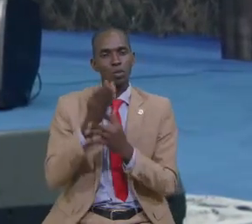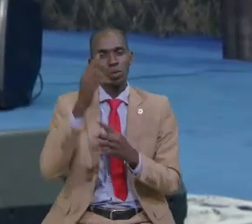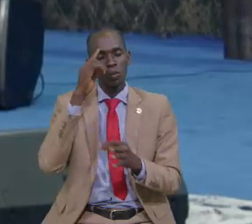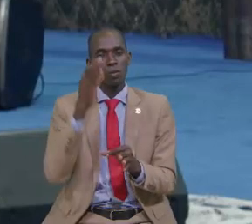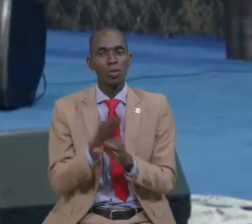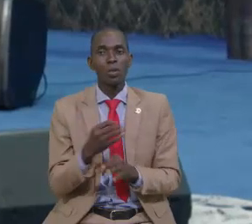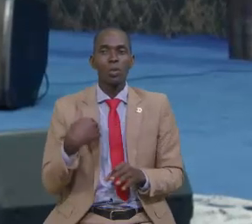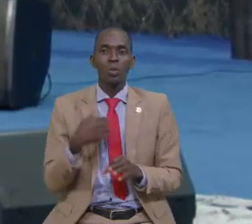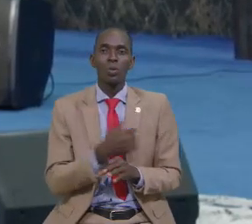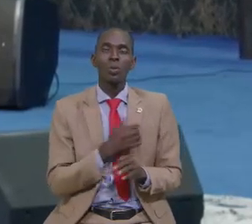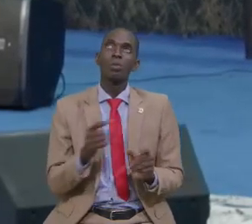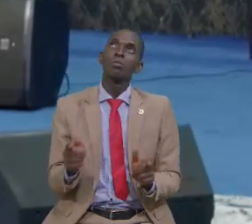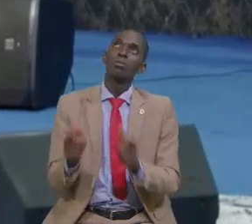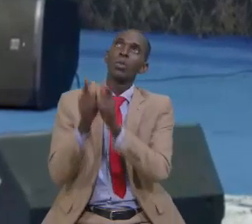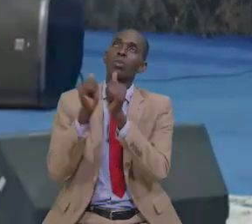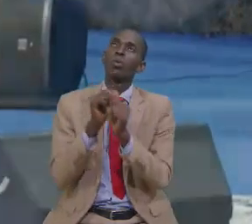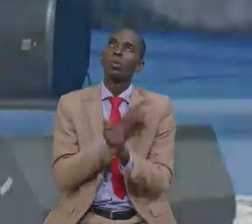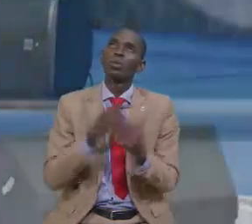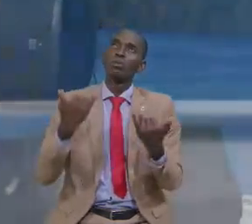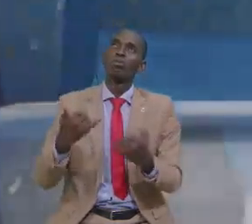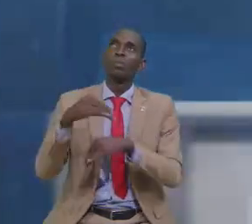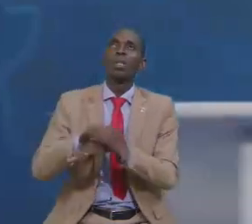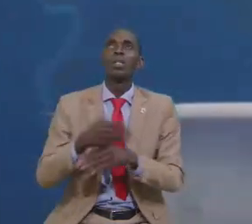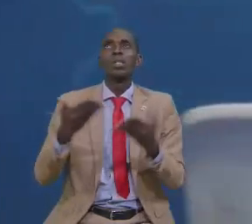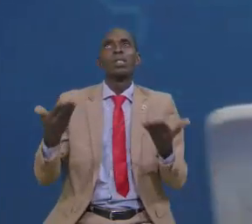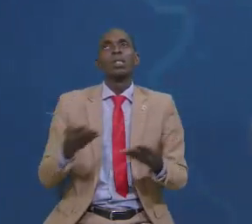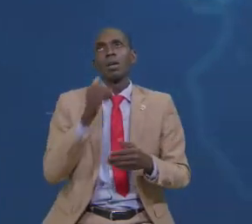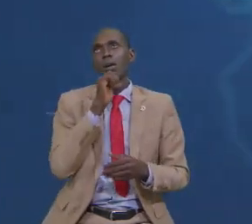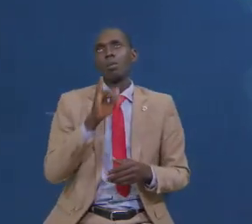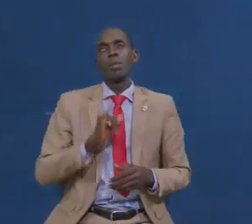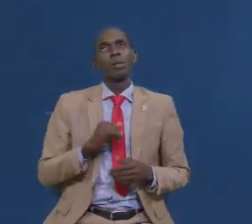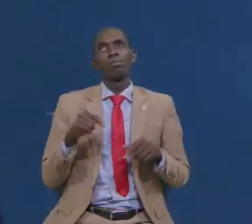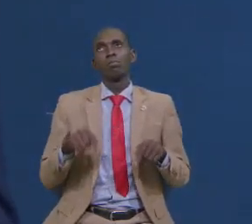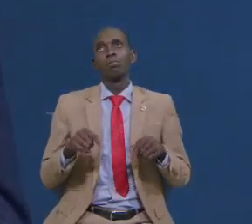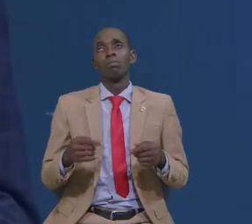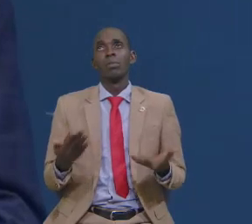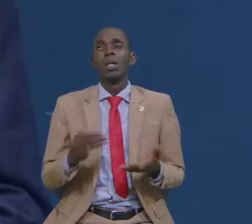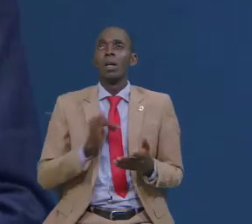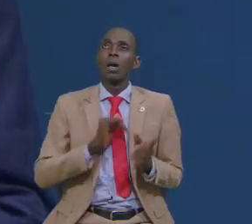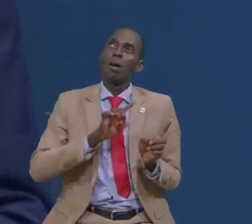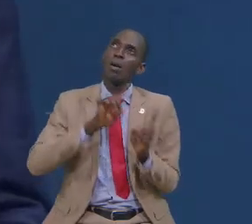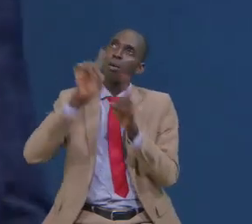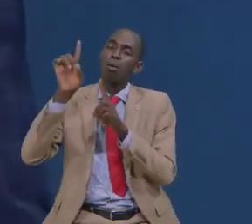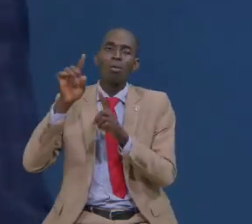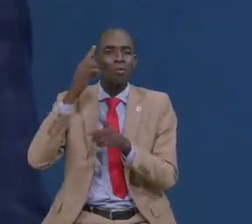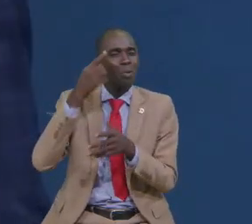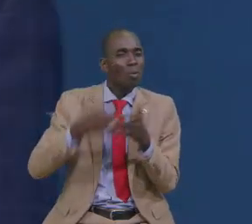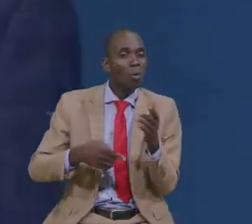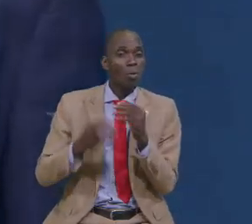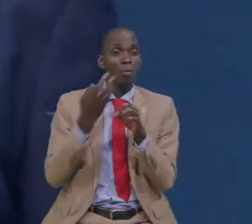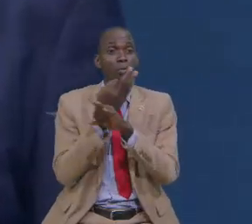to the Lord tonight I will say Lord hear am I I come what have you come for freedom I understand